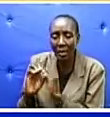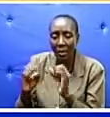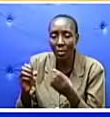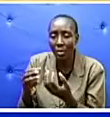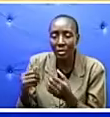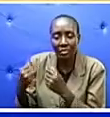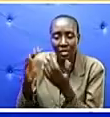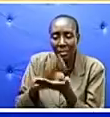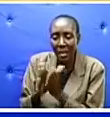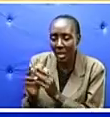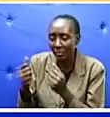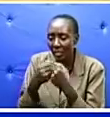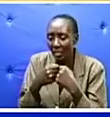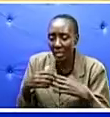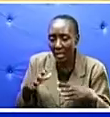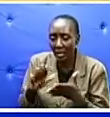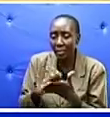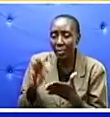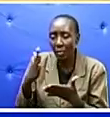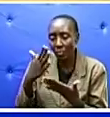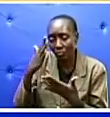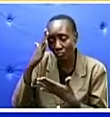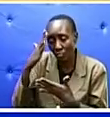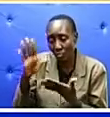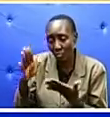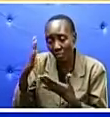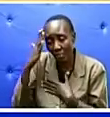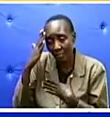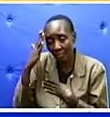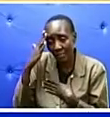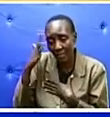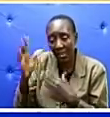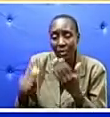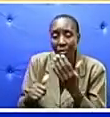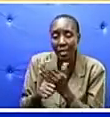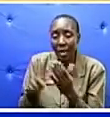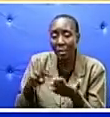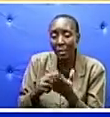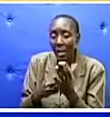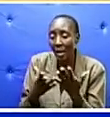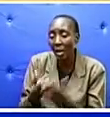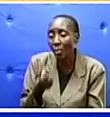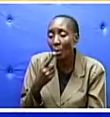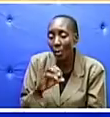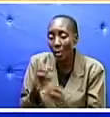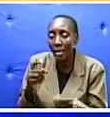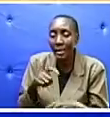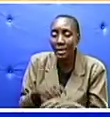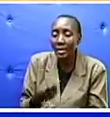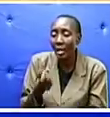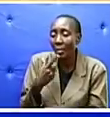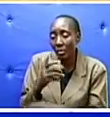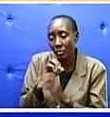because most people, they lack pills. Do not take the medication, and when they are not taking their medication,